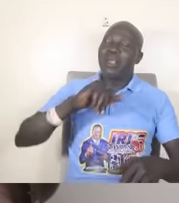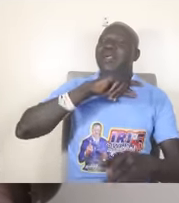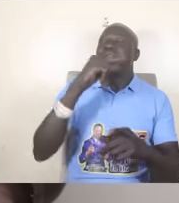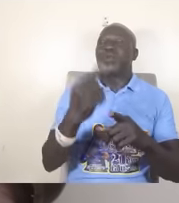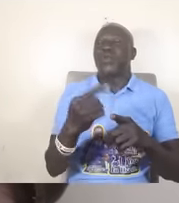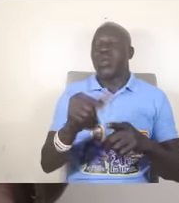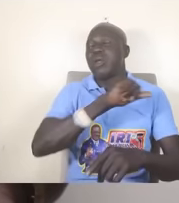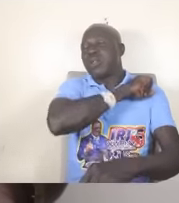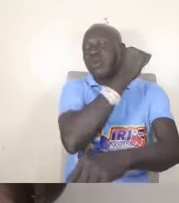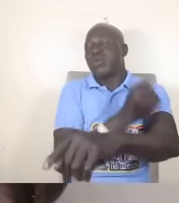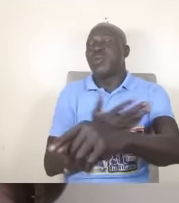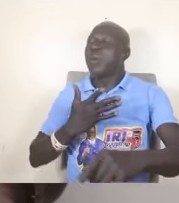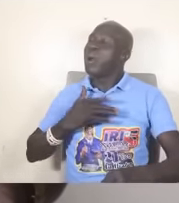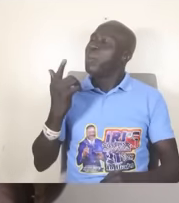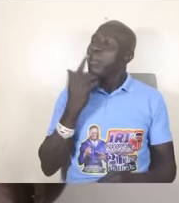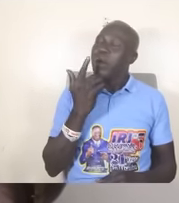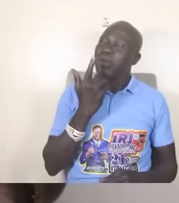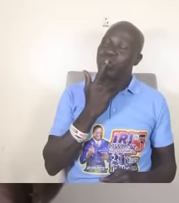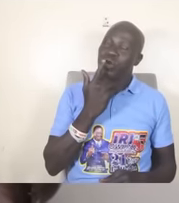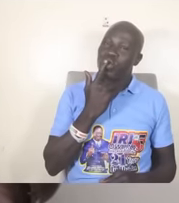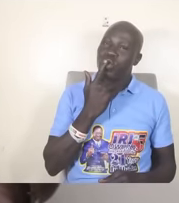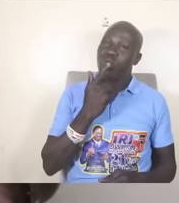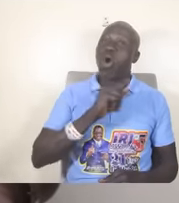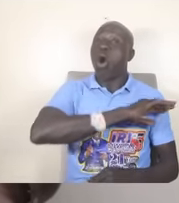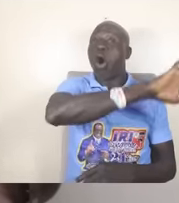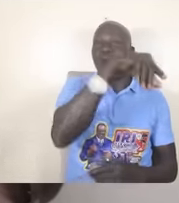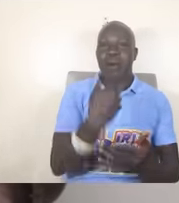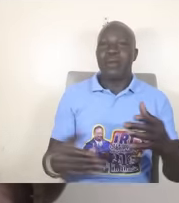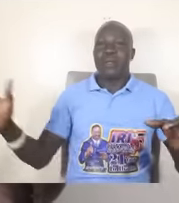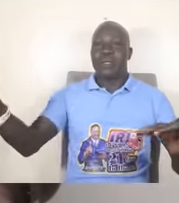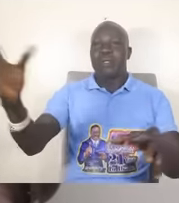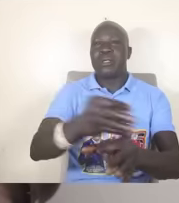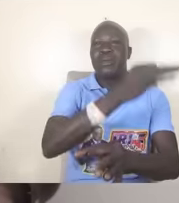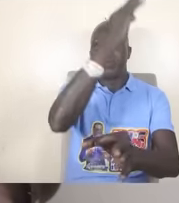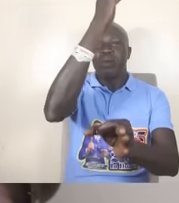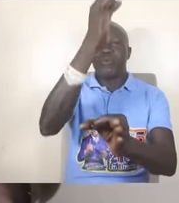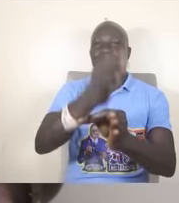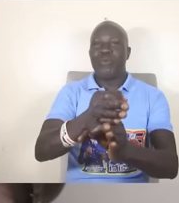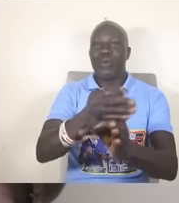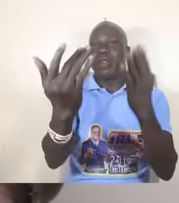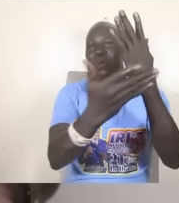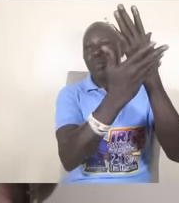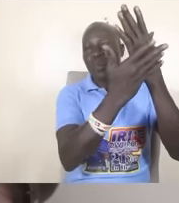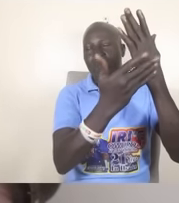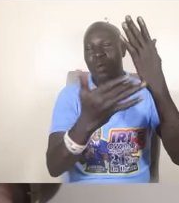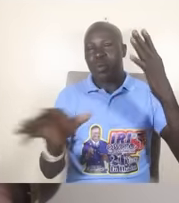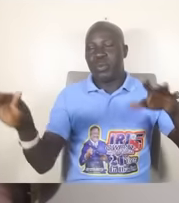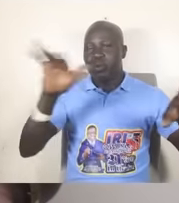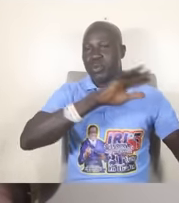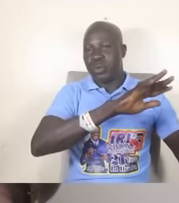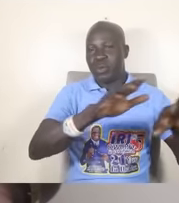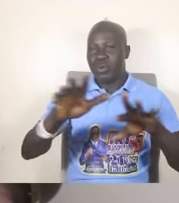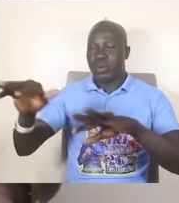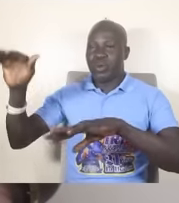What are the stories coming from my mouth? Gbogbo apẹrẹ igbagbọ rẹ. All your symbol of faith. Ẹjẹ Jesu sun ni ara ẹ.